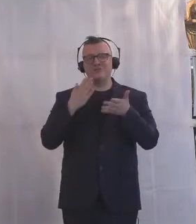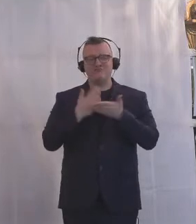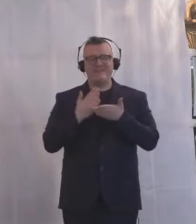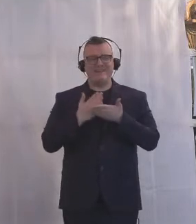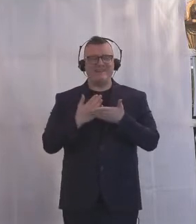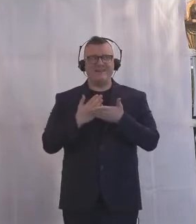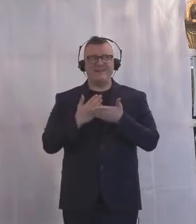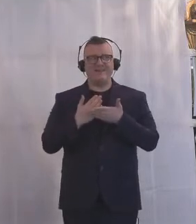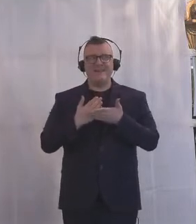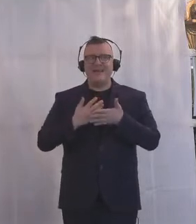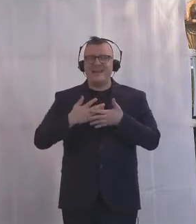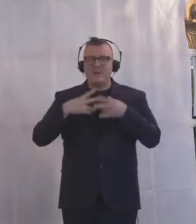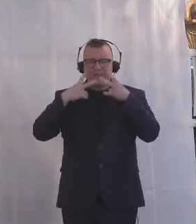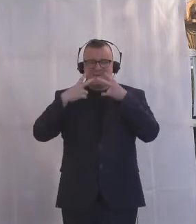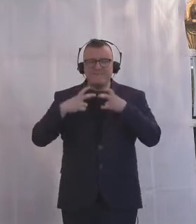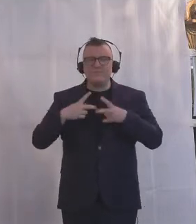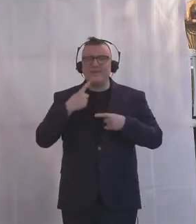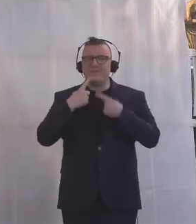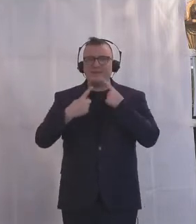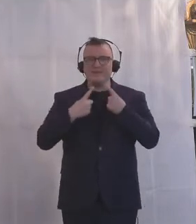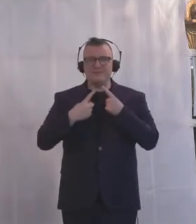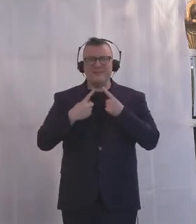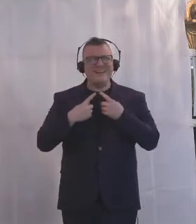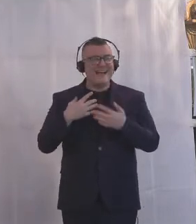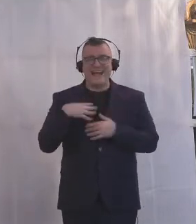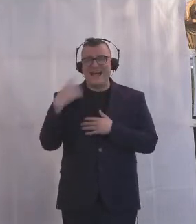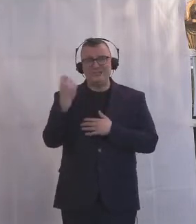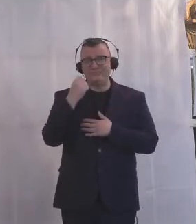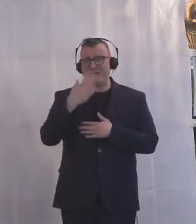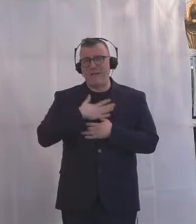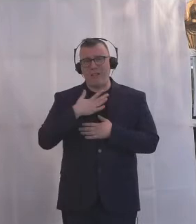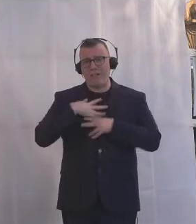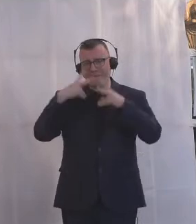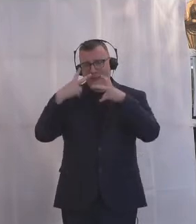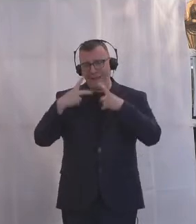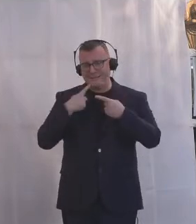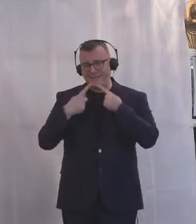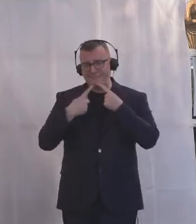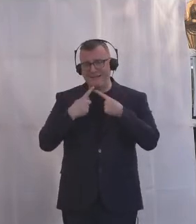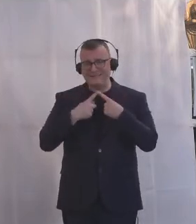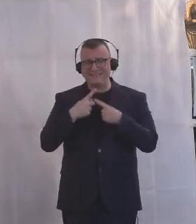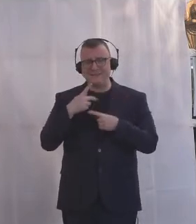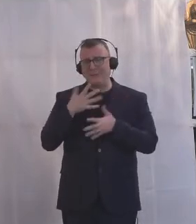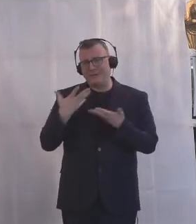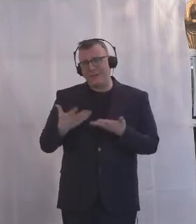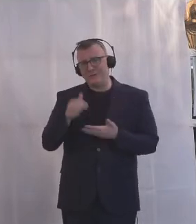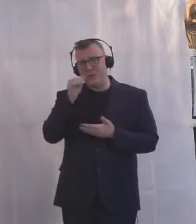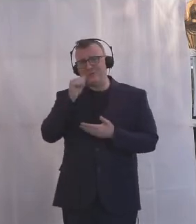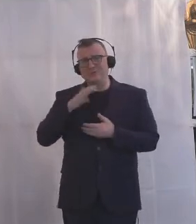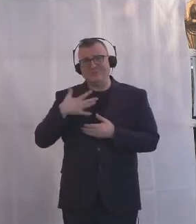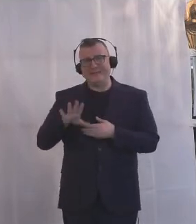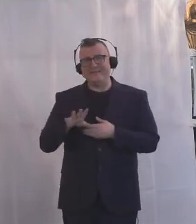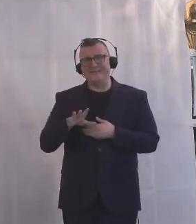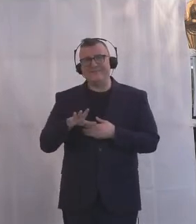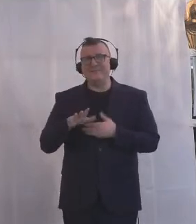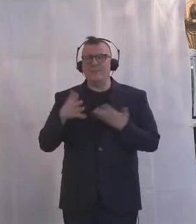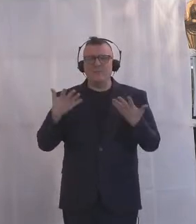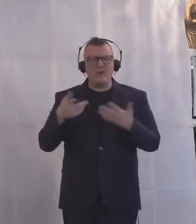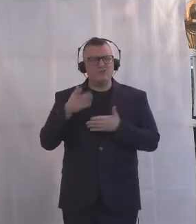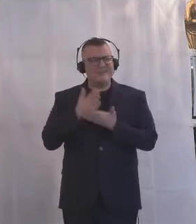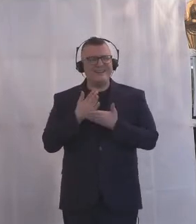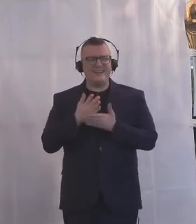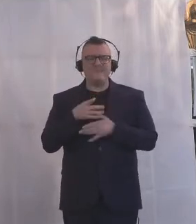loved data until I started working with the bank's data and Investing in Women Code data. But simple things like